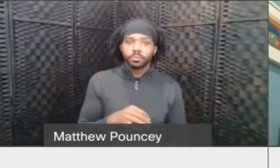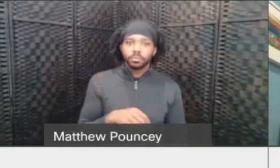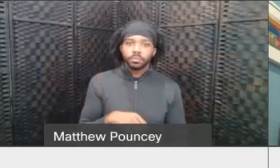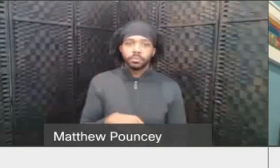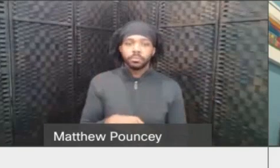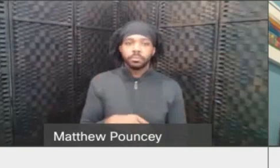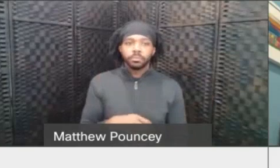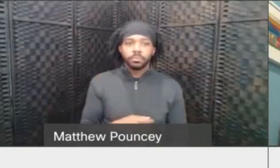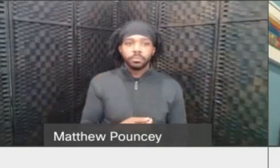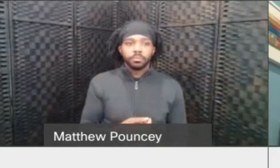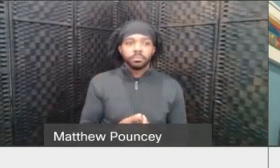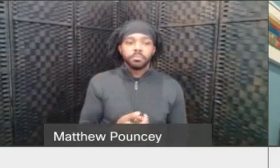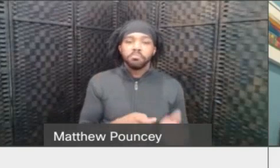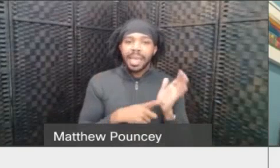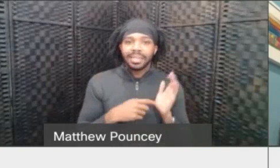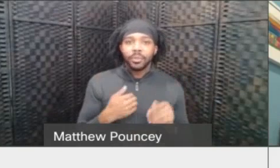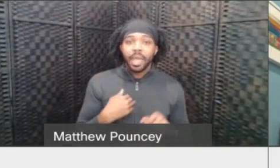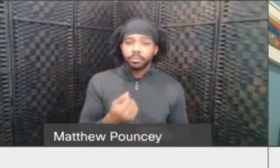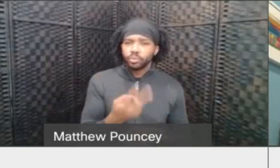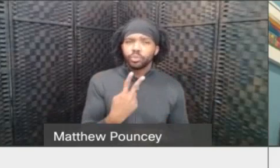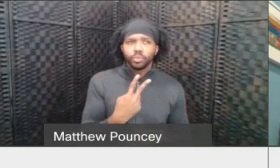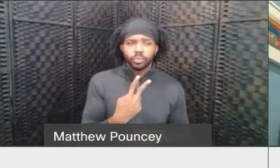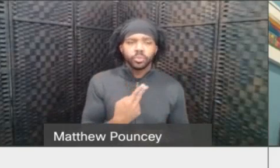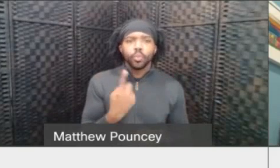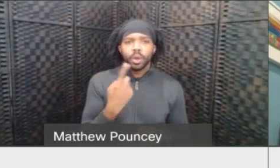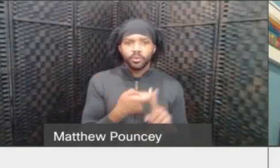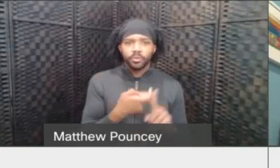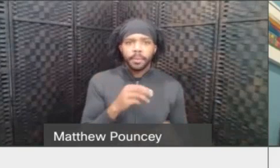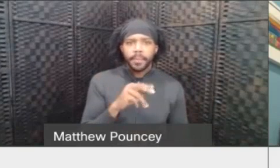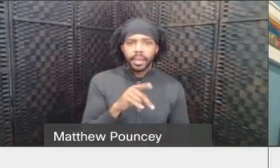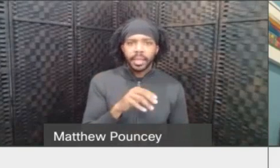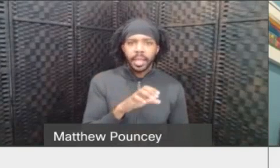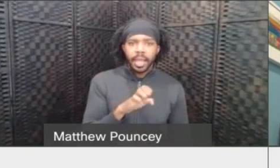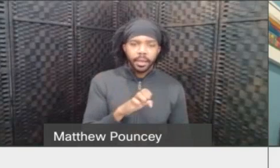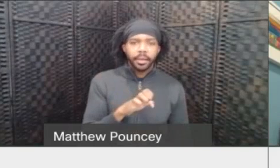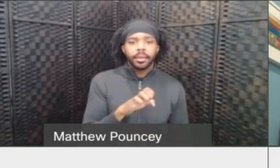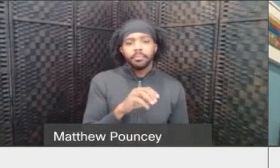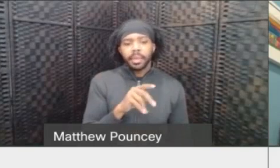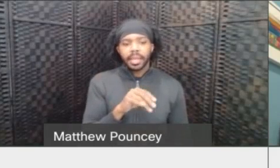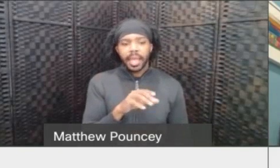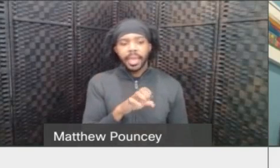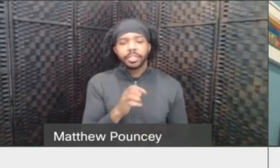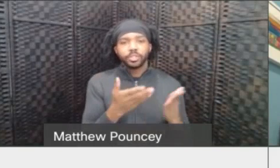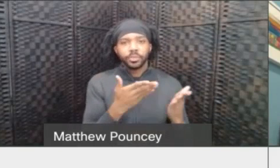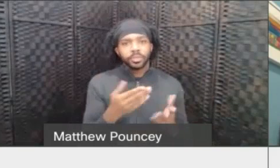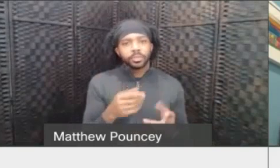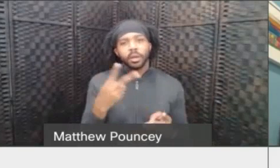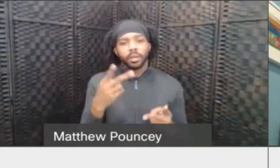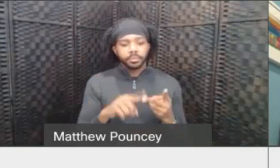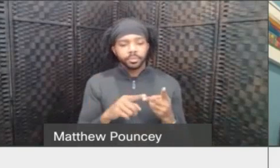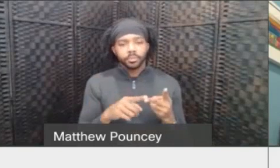There were two, actually, one that came from the Centers for Medicare and Medicaid Services, and one that came from OSHA,